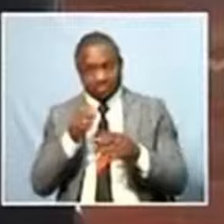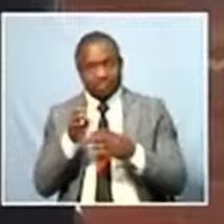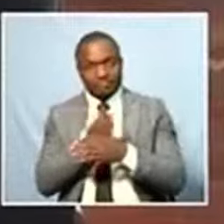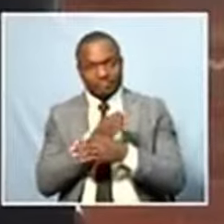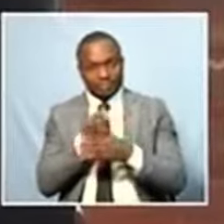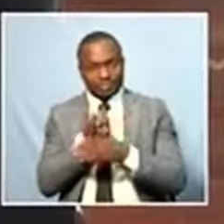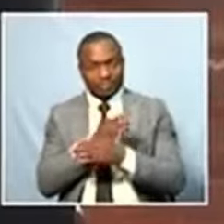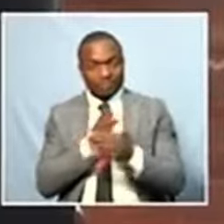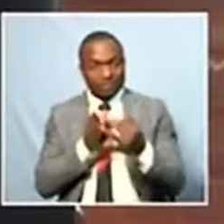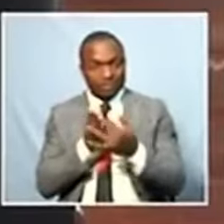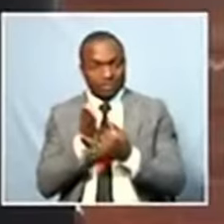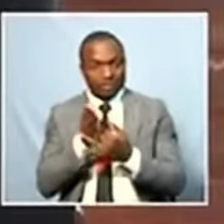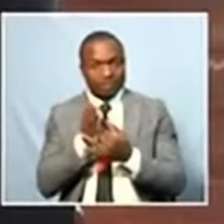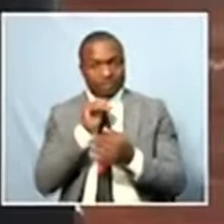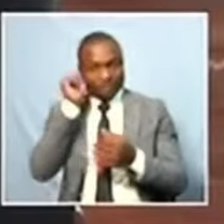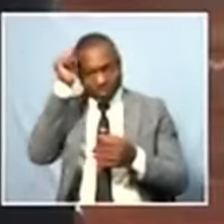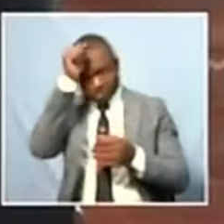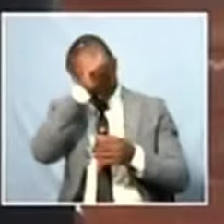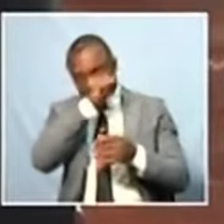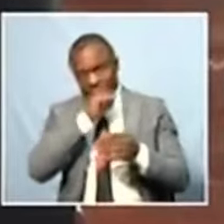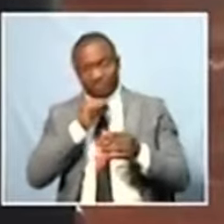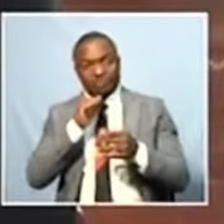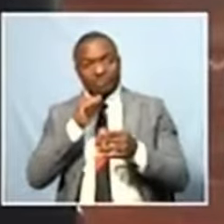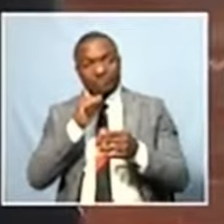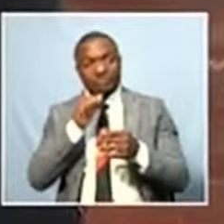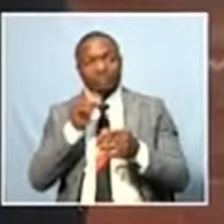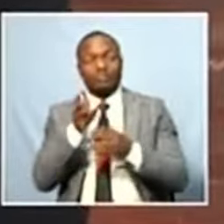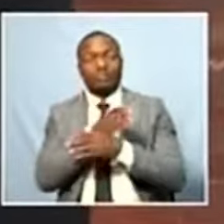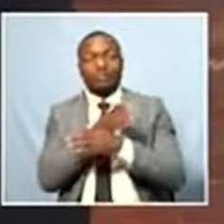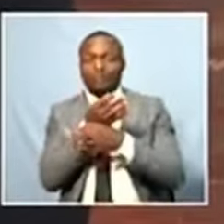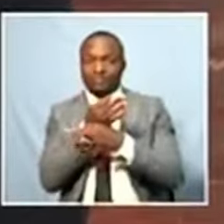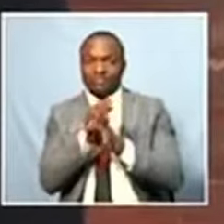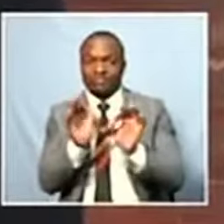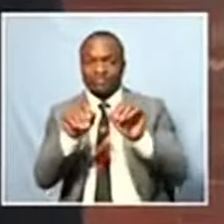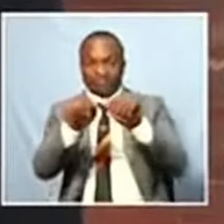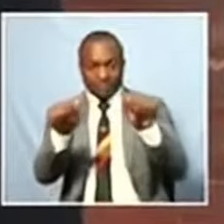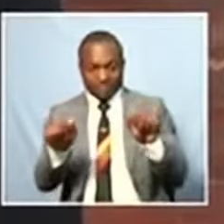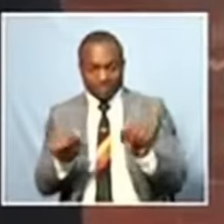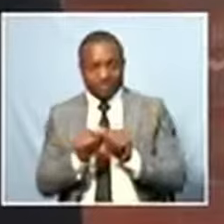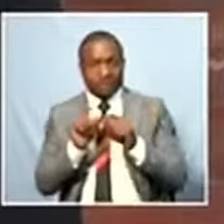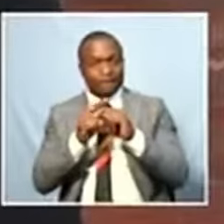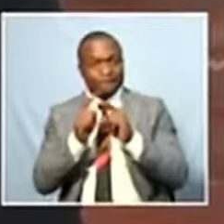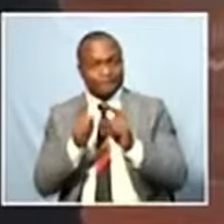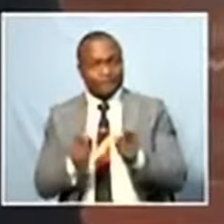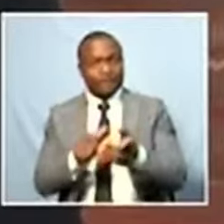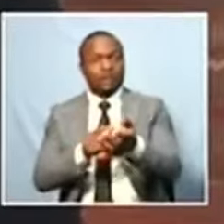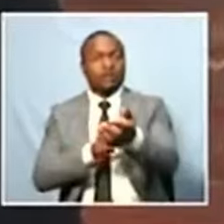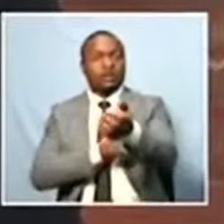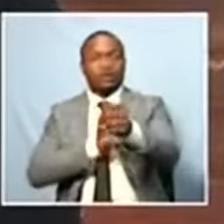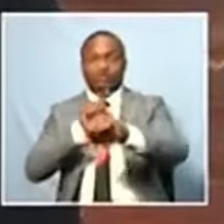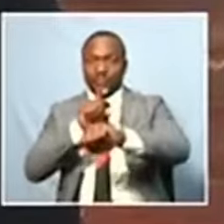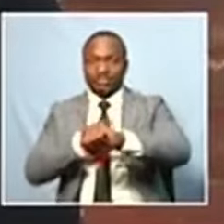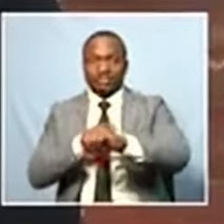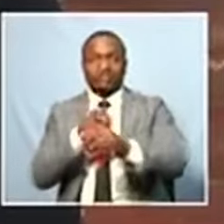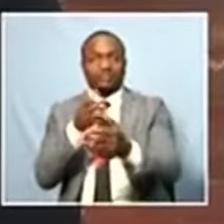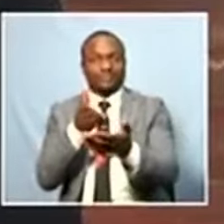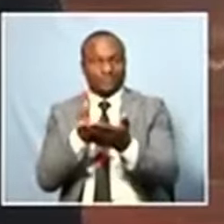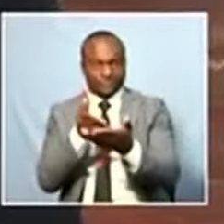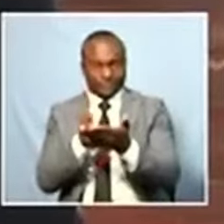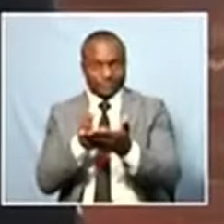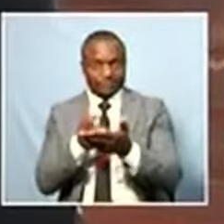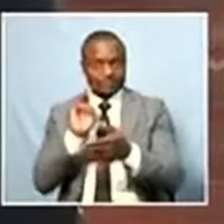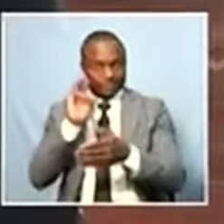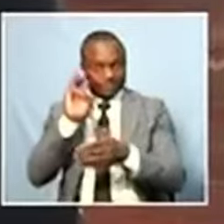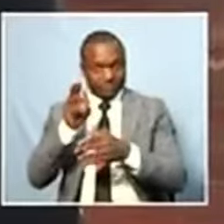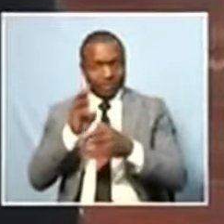even the Africa Continental Free Trade Area. So as they adjust, but the long term of this incentive is likely to